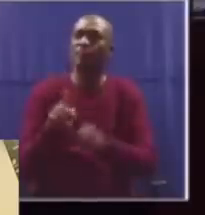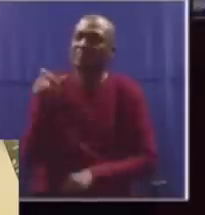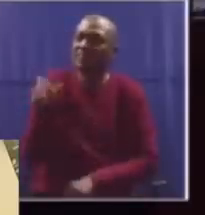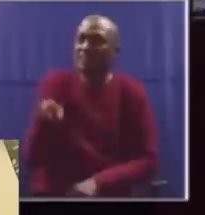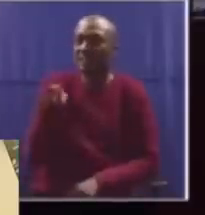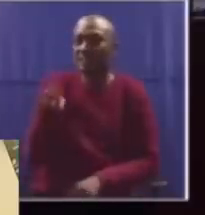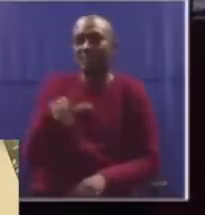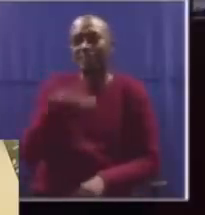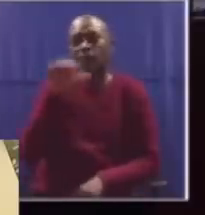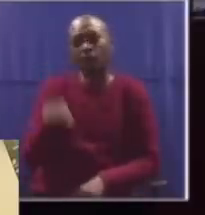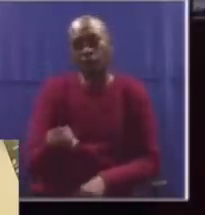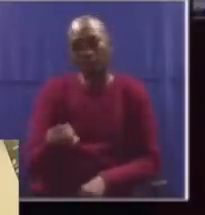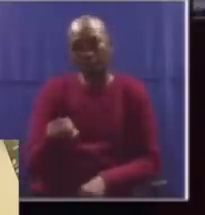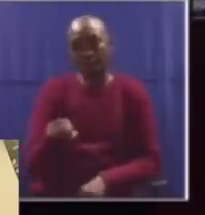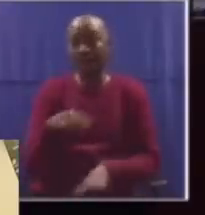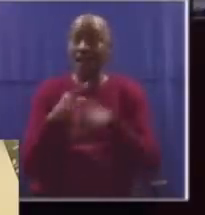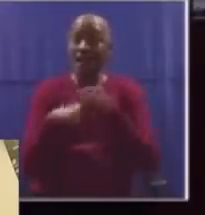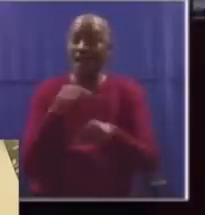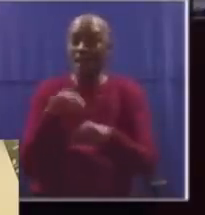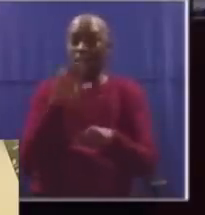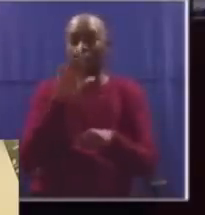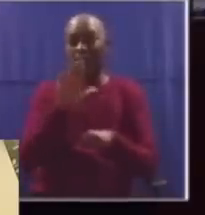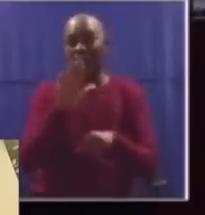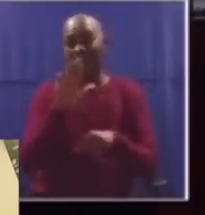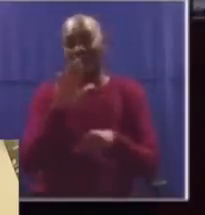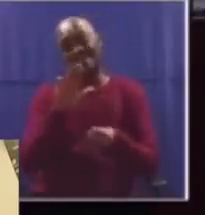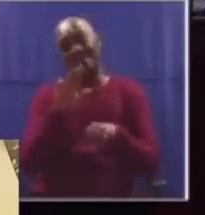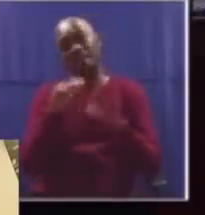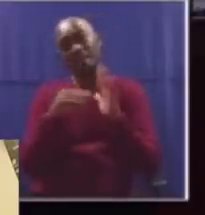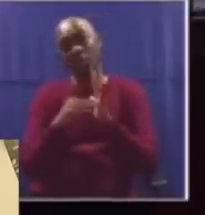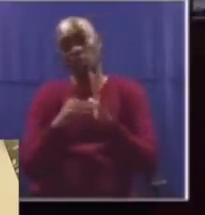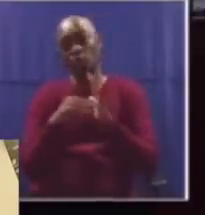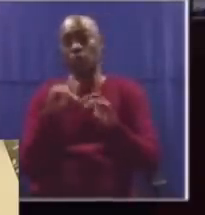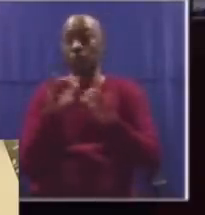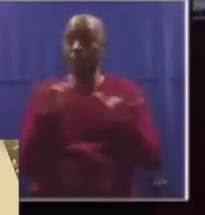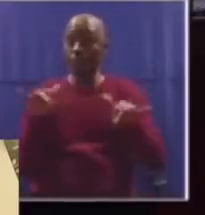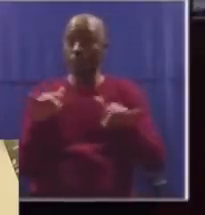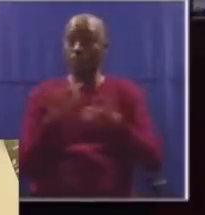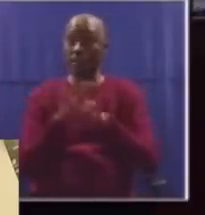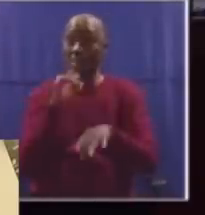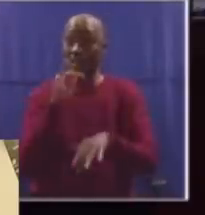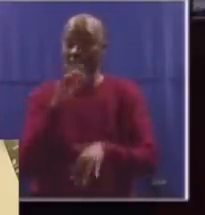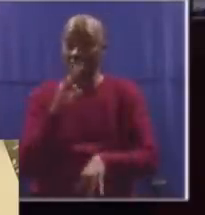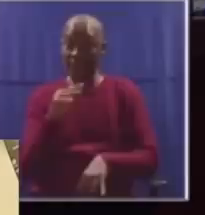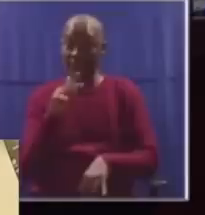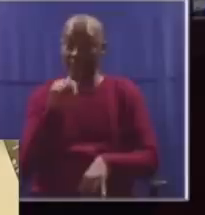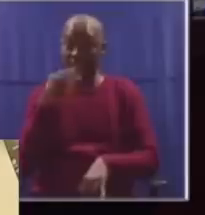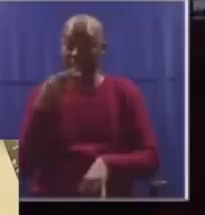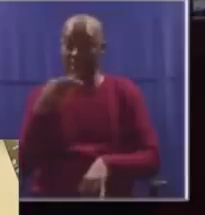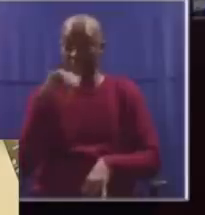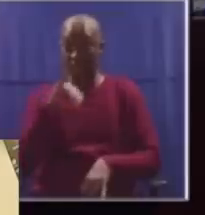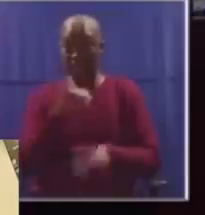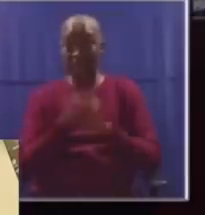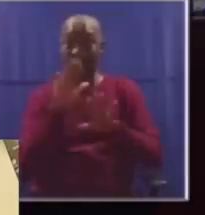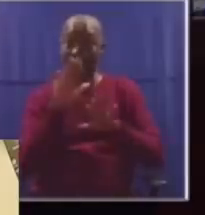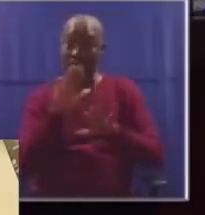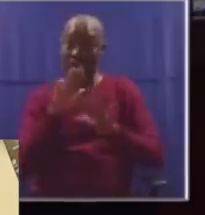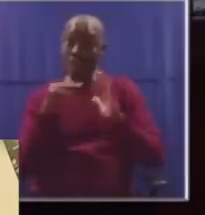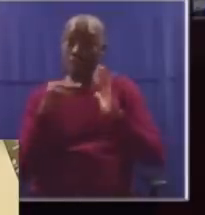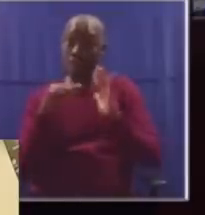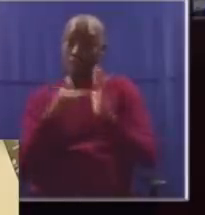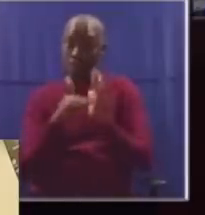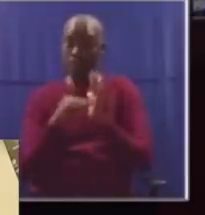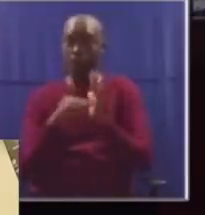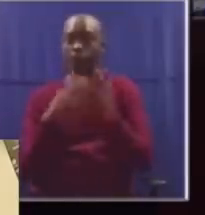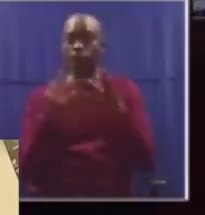Now, about 9 million people have medical aids. Once the NHI is implemented, the 9 million people who have to